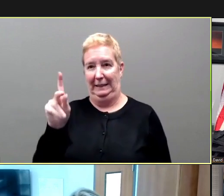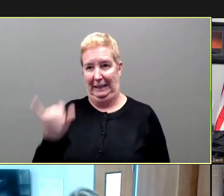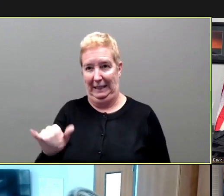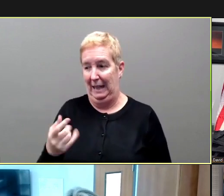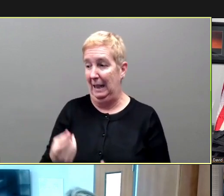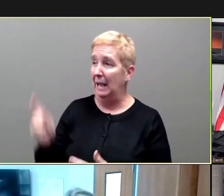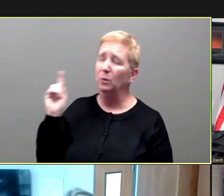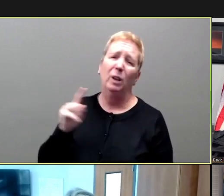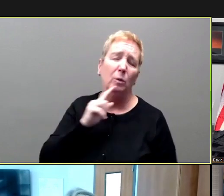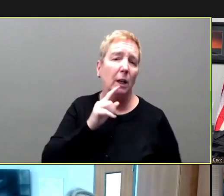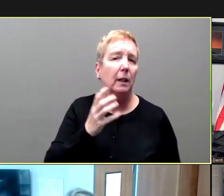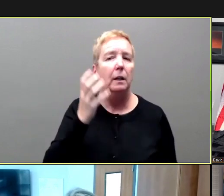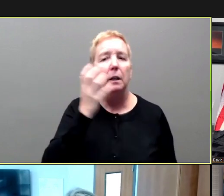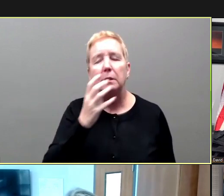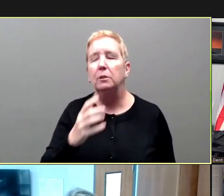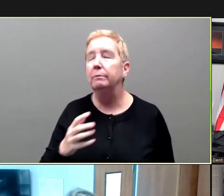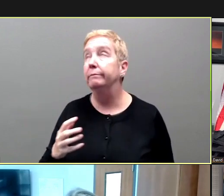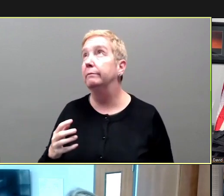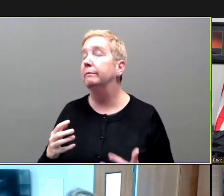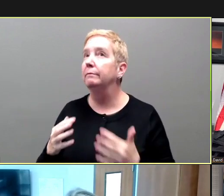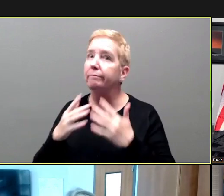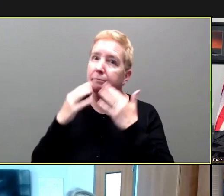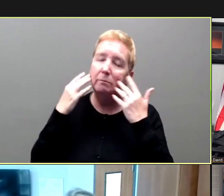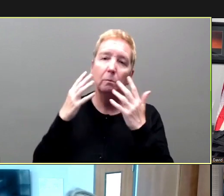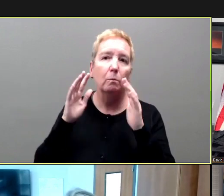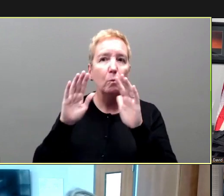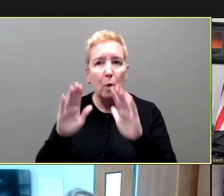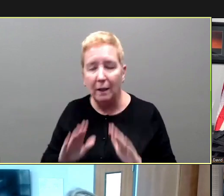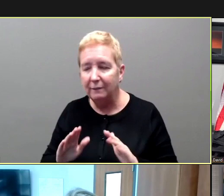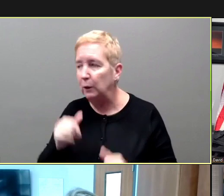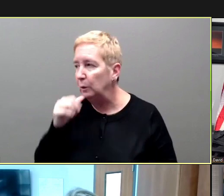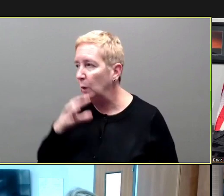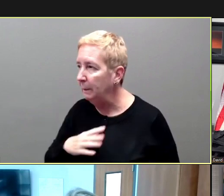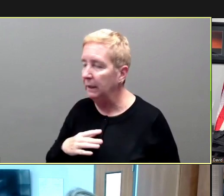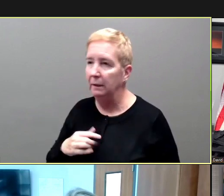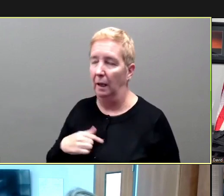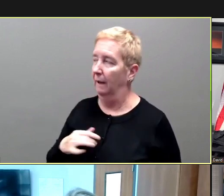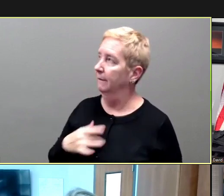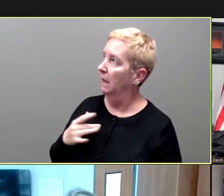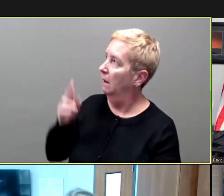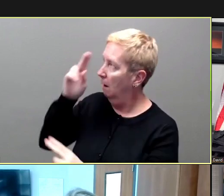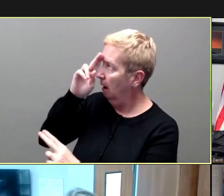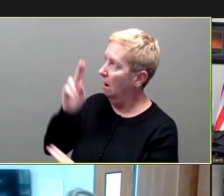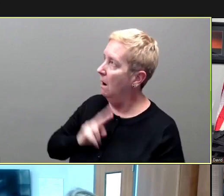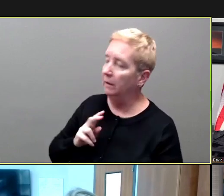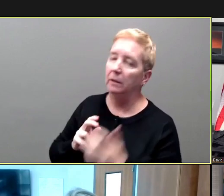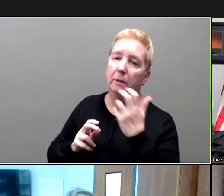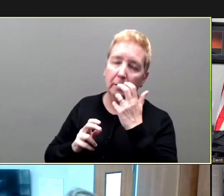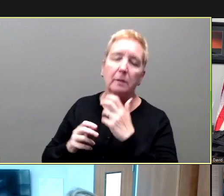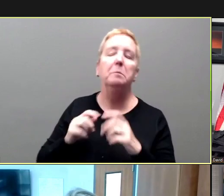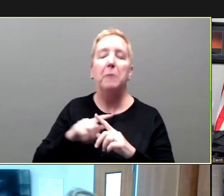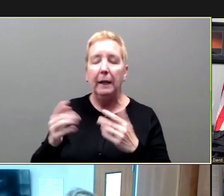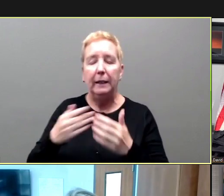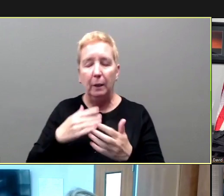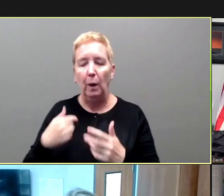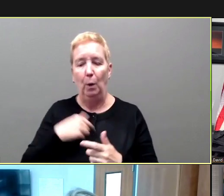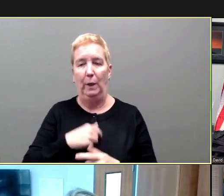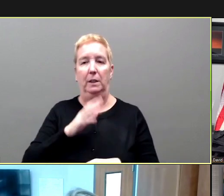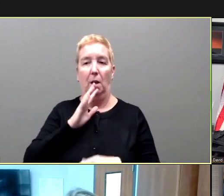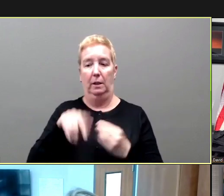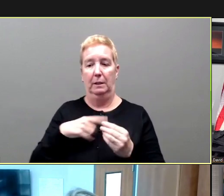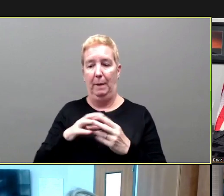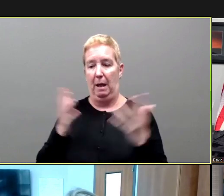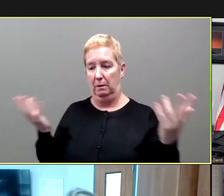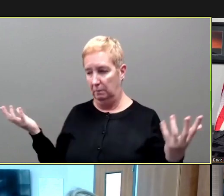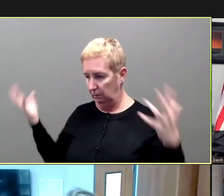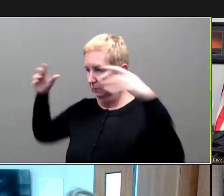a delightful leader, and I was super honored to meet her. We talked a lot about data consolidation, and I think some